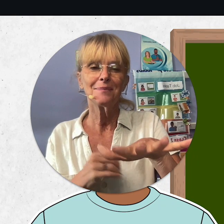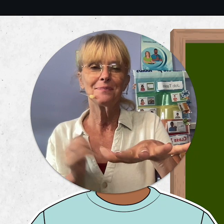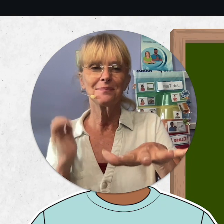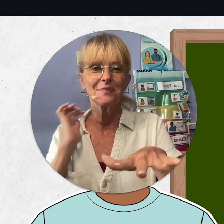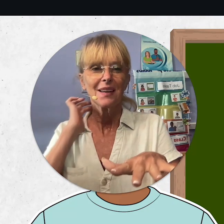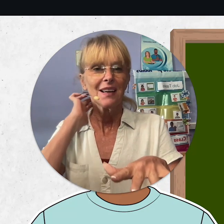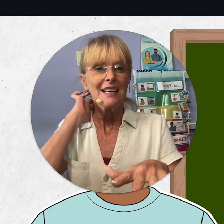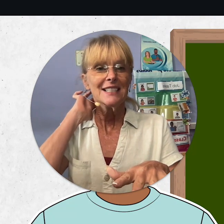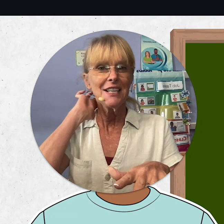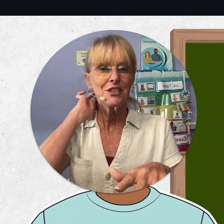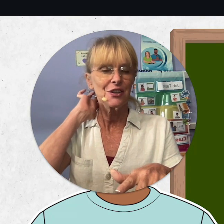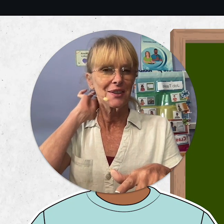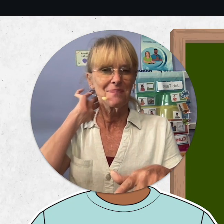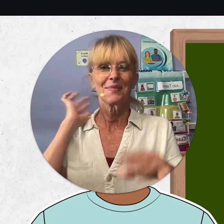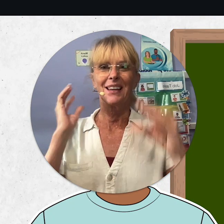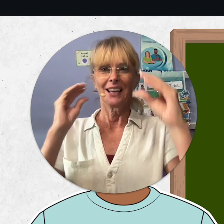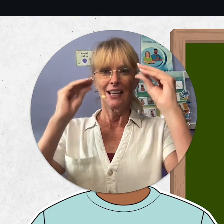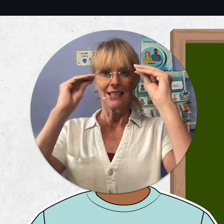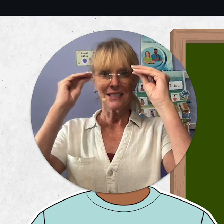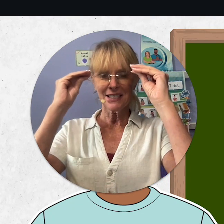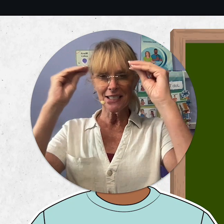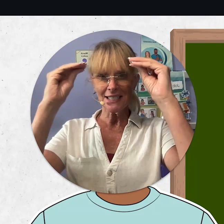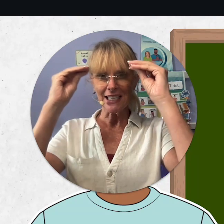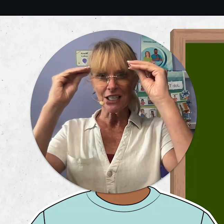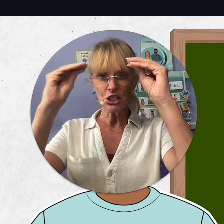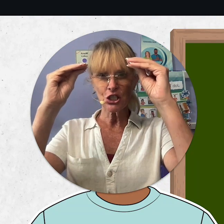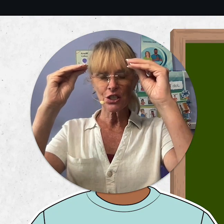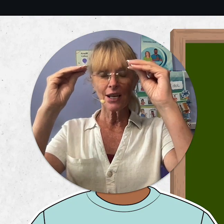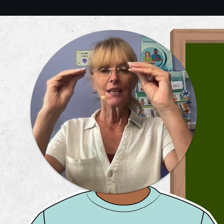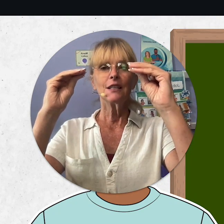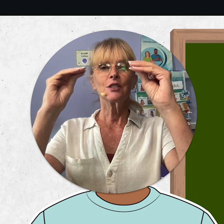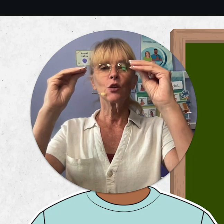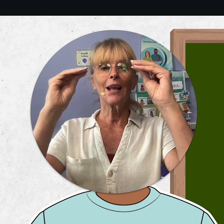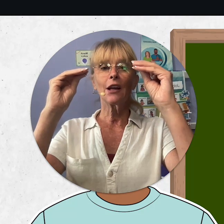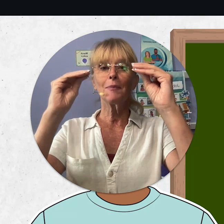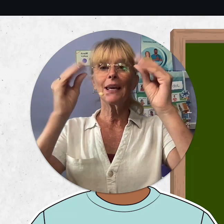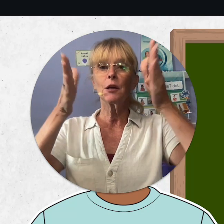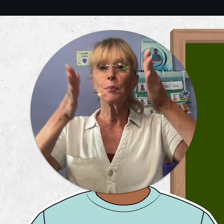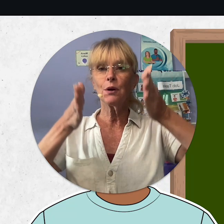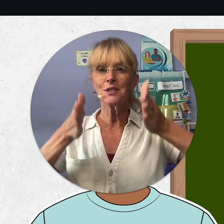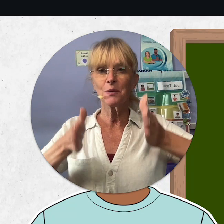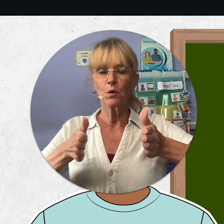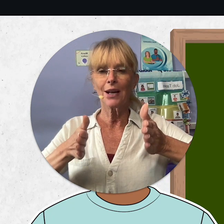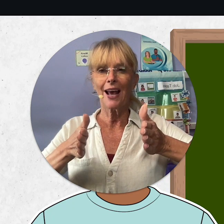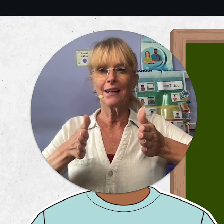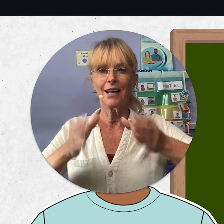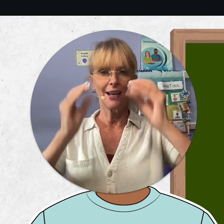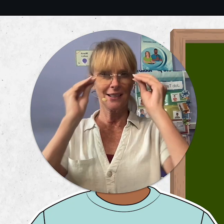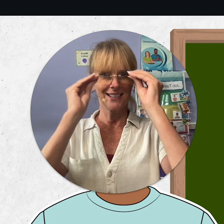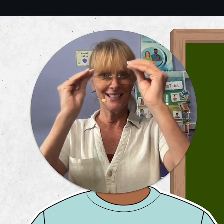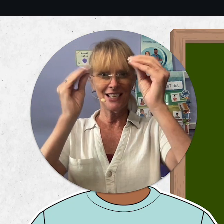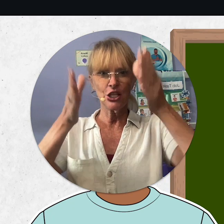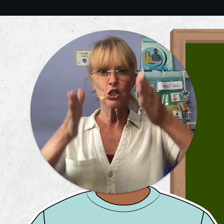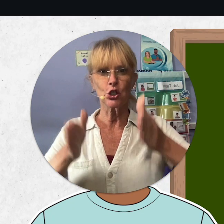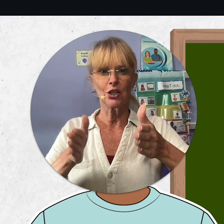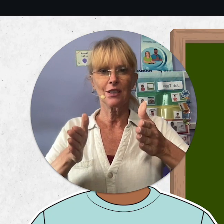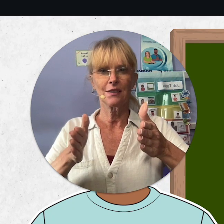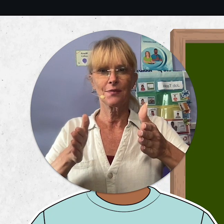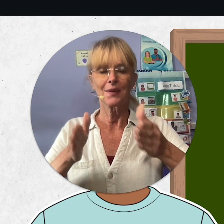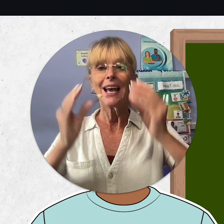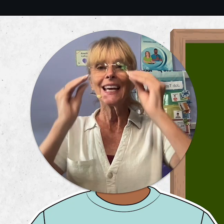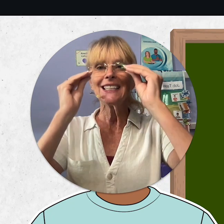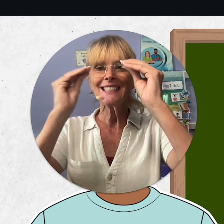area. Teacher. This is to teach. So now to make it a person, we're going to add legs.